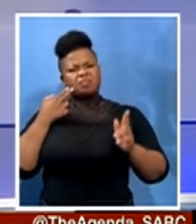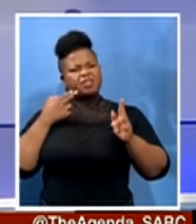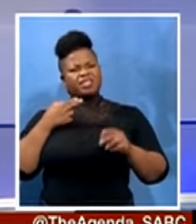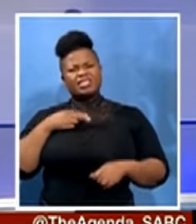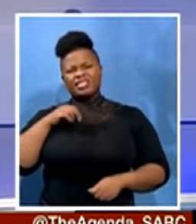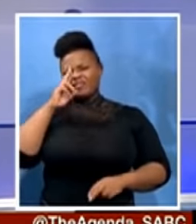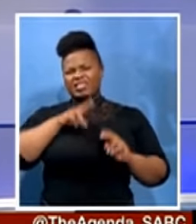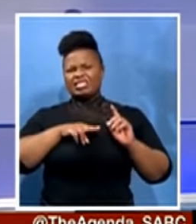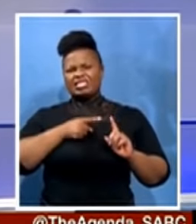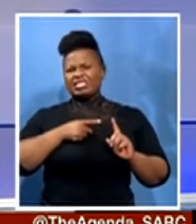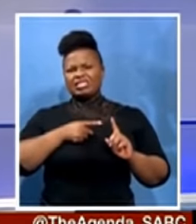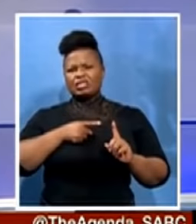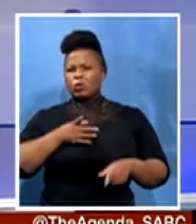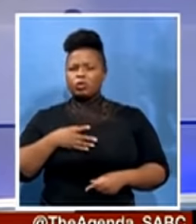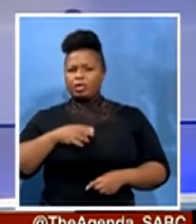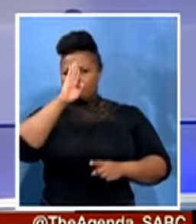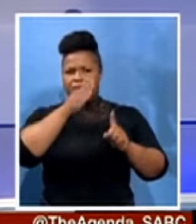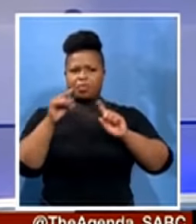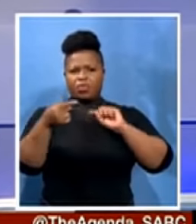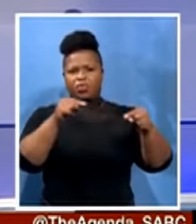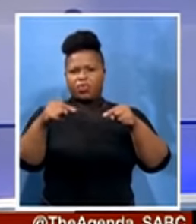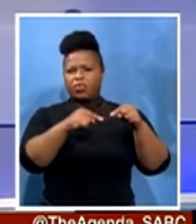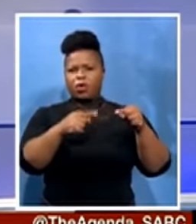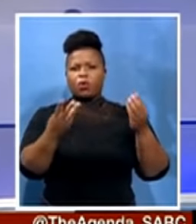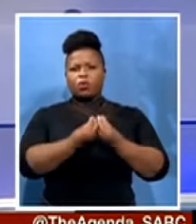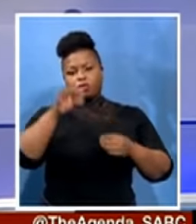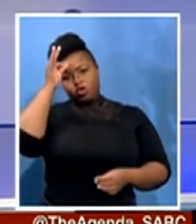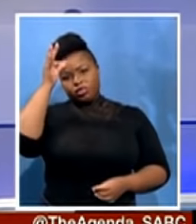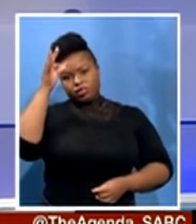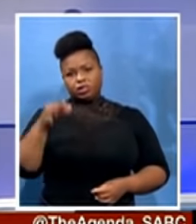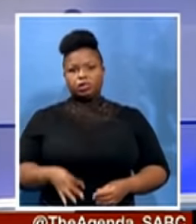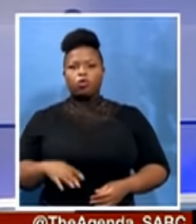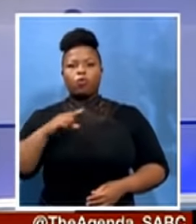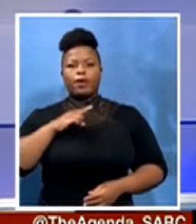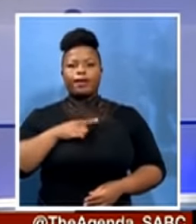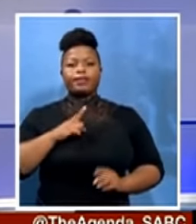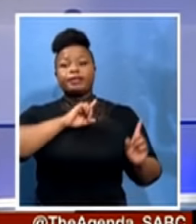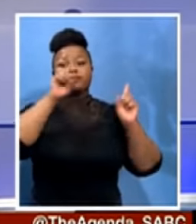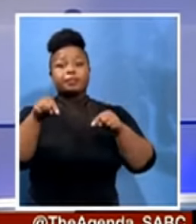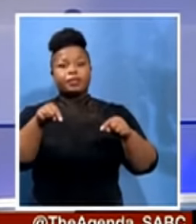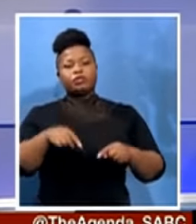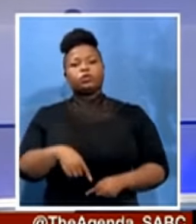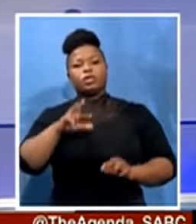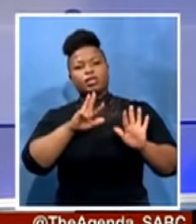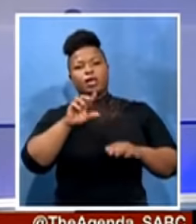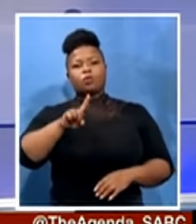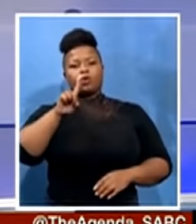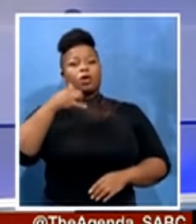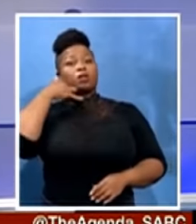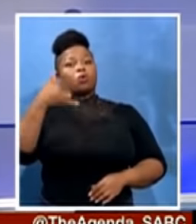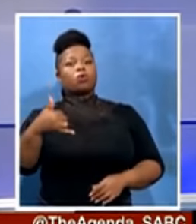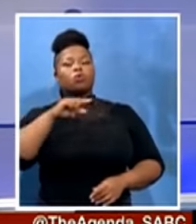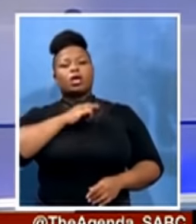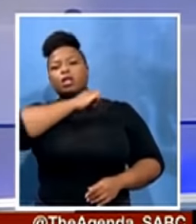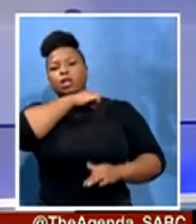used. Peculiar confrontation with police after they responded to a 911 call for a burglary in